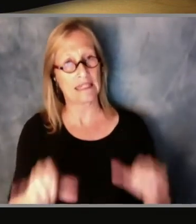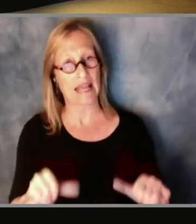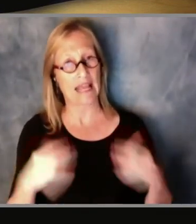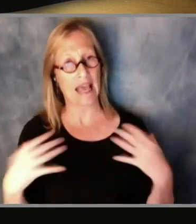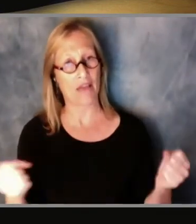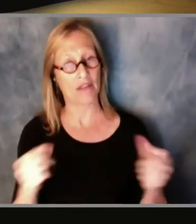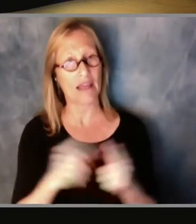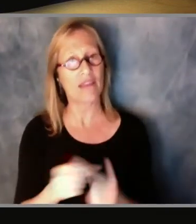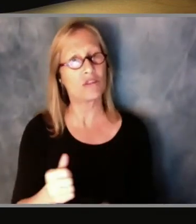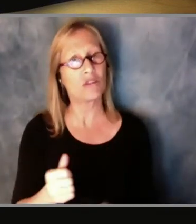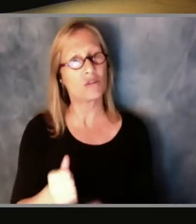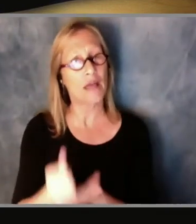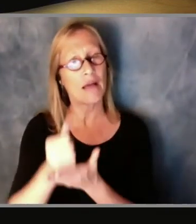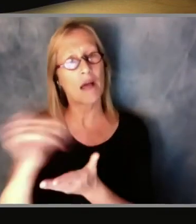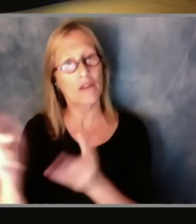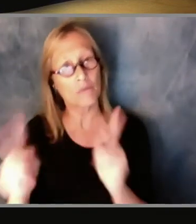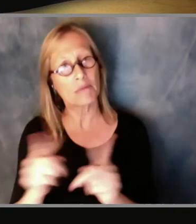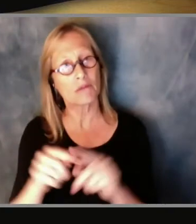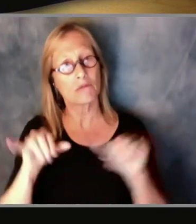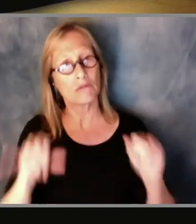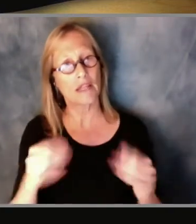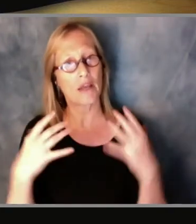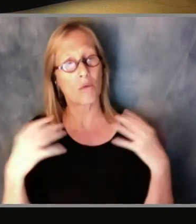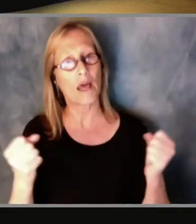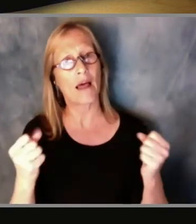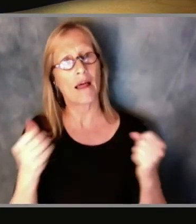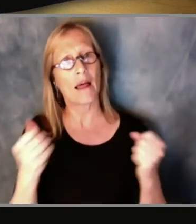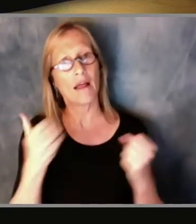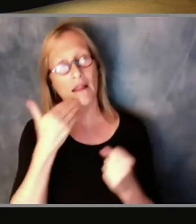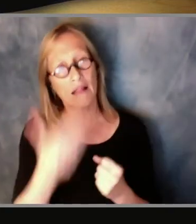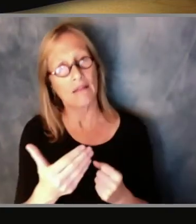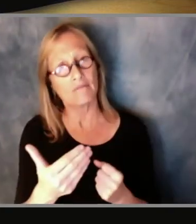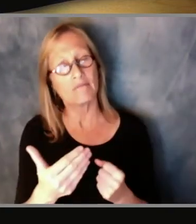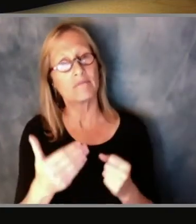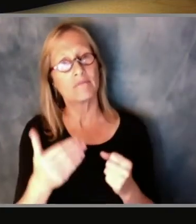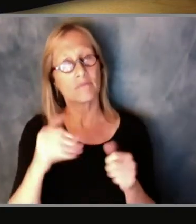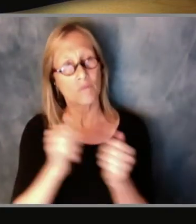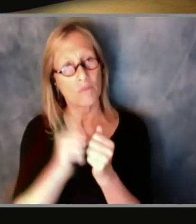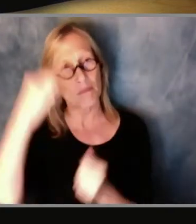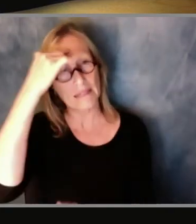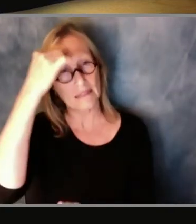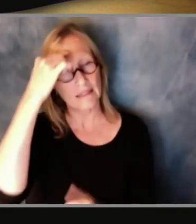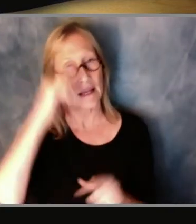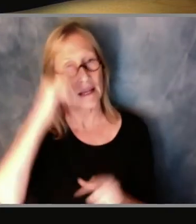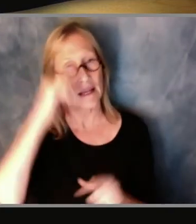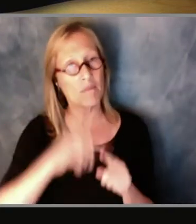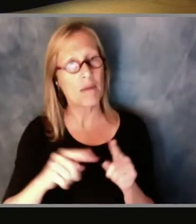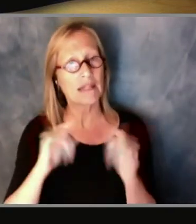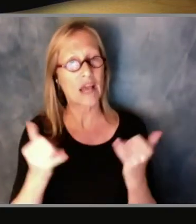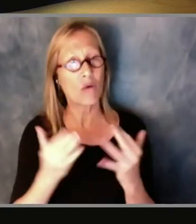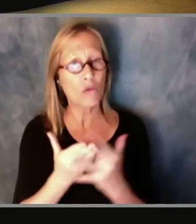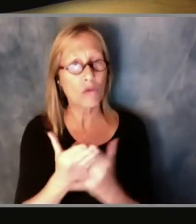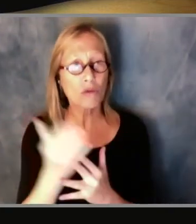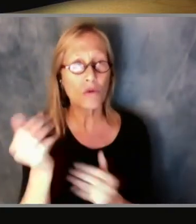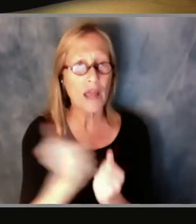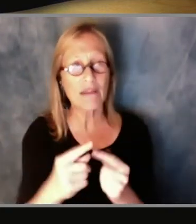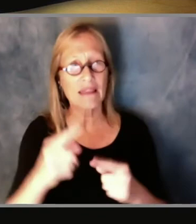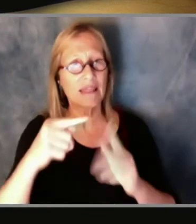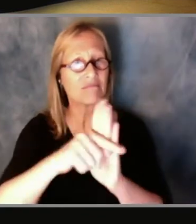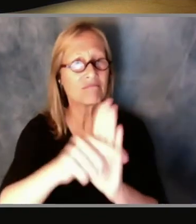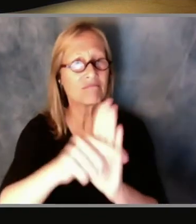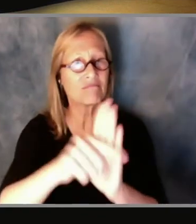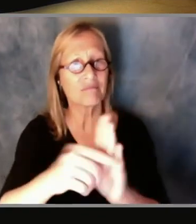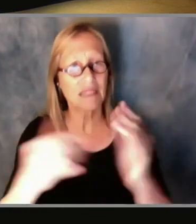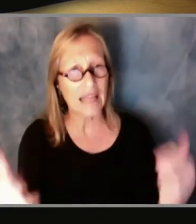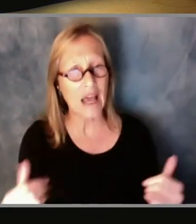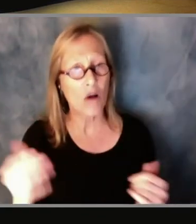to stay well mentally. But I think through it all, that what we're doing really now right here is we're all holding on to each